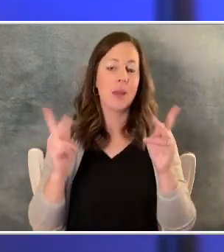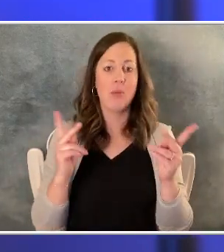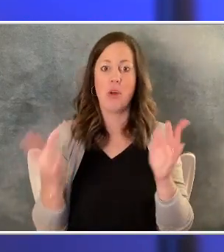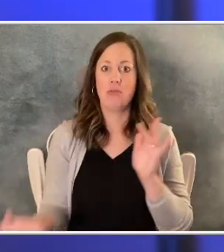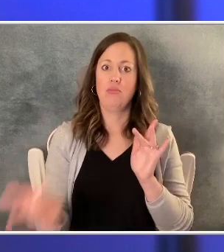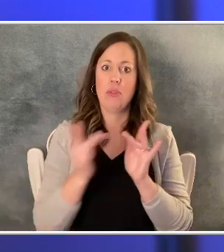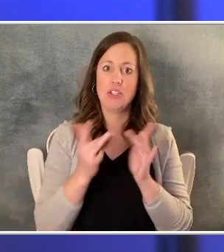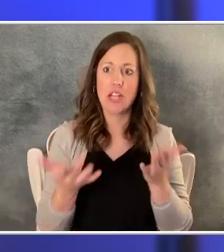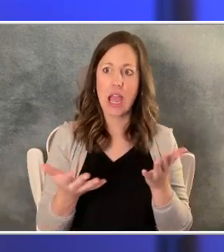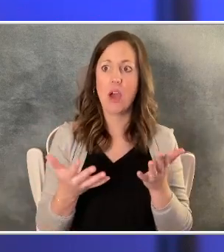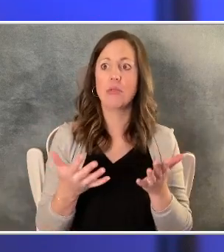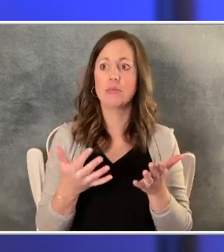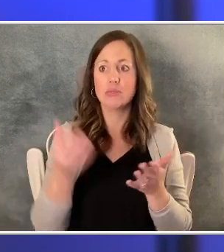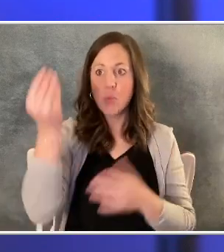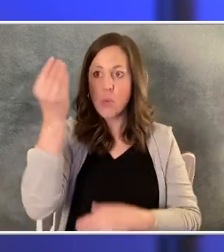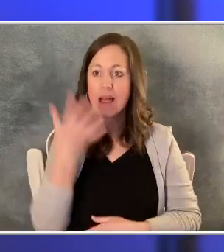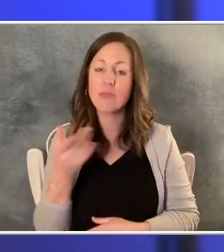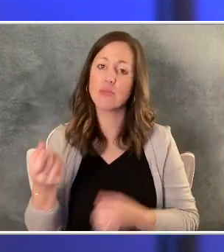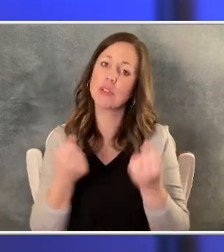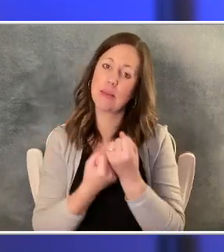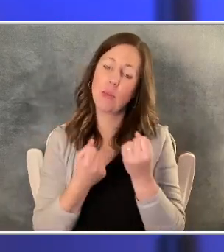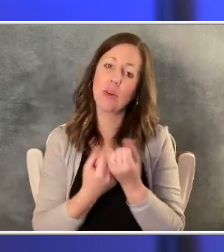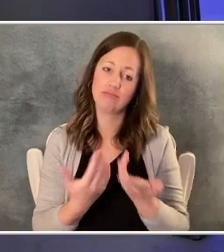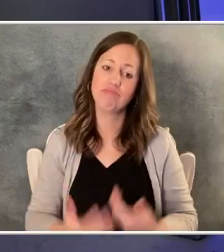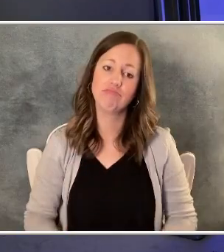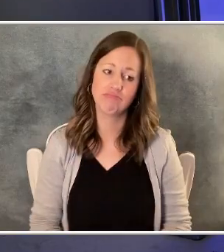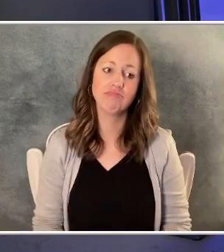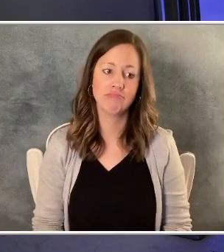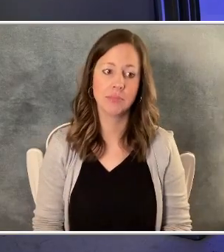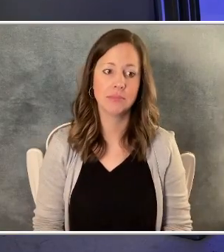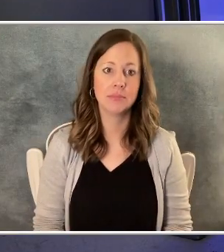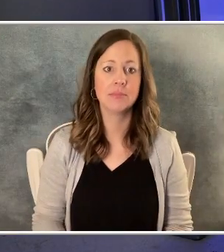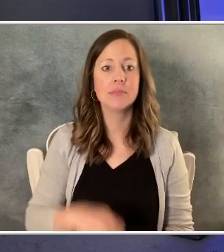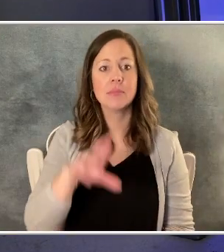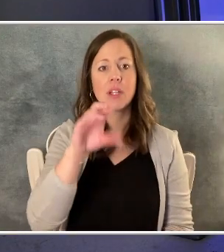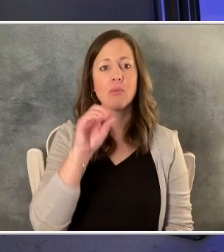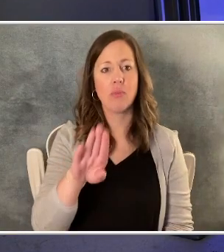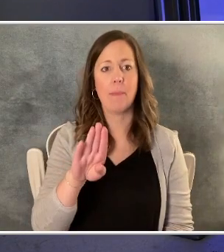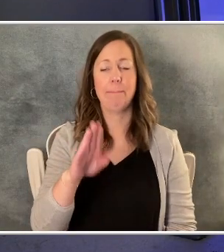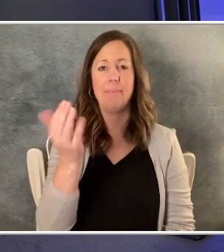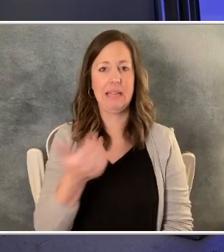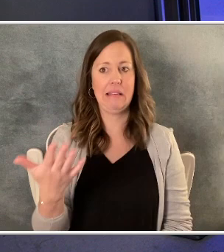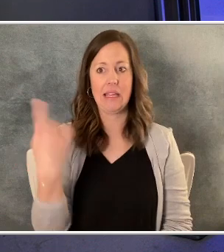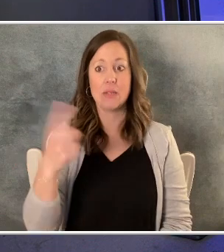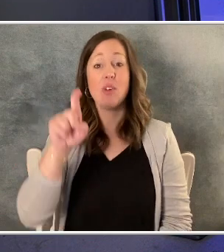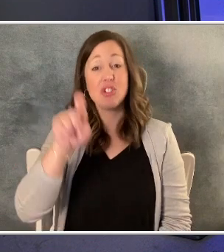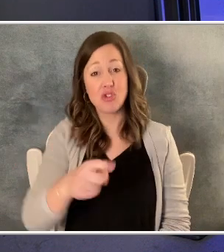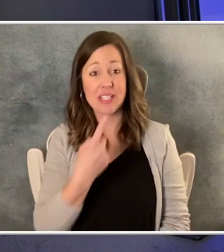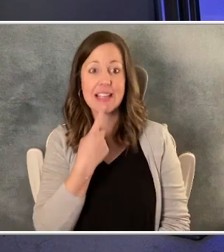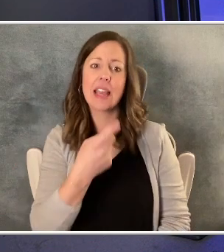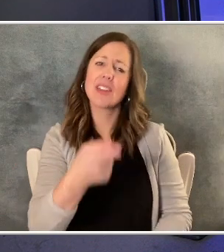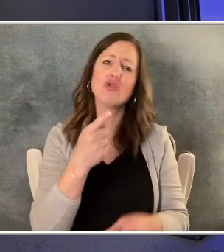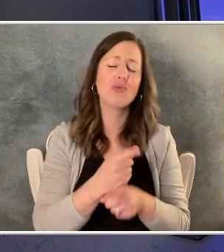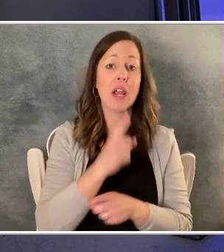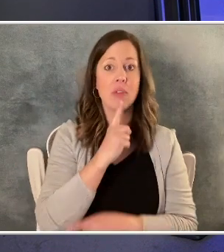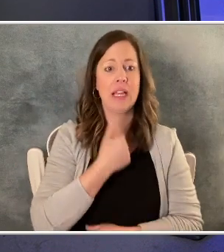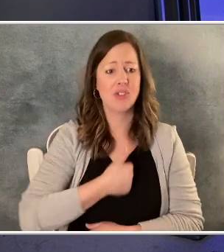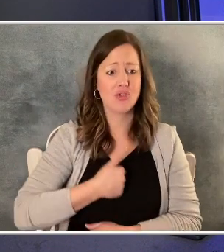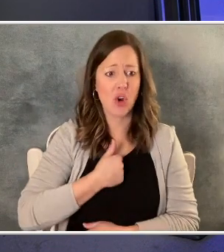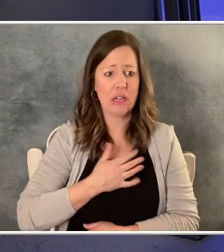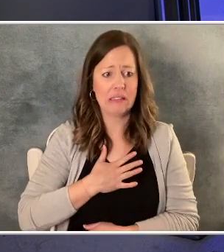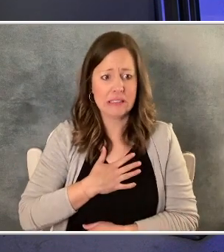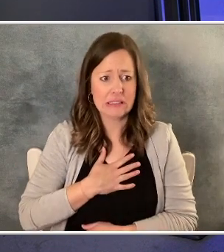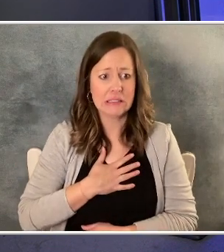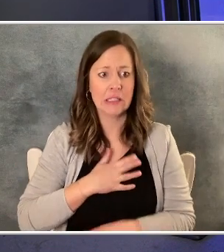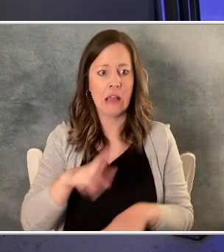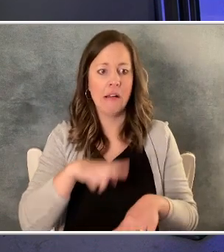that support when they hear our stories. Rob, is there anything someone should say in this situation? Because you're right. I mean, sorry would be the natural thing to say, but